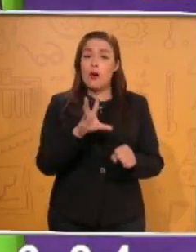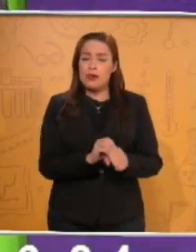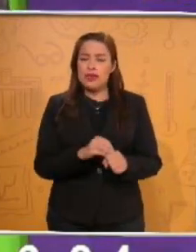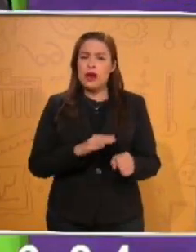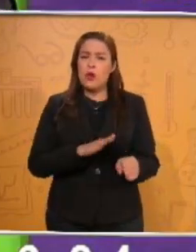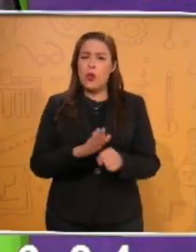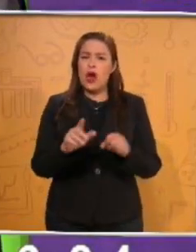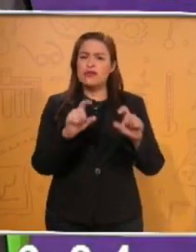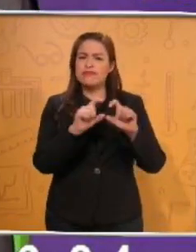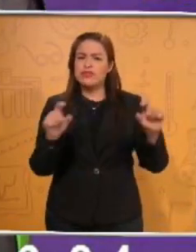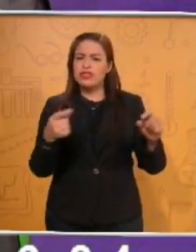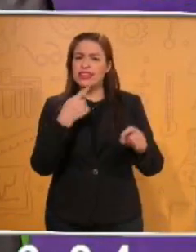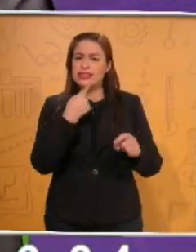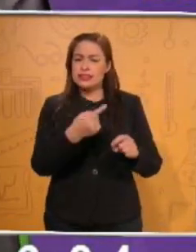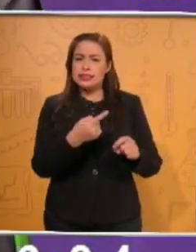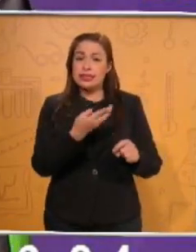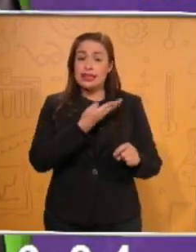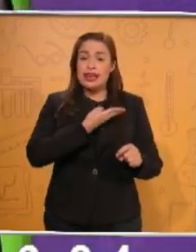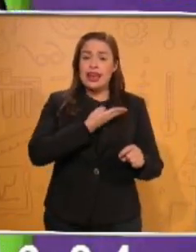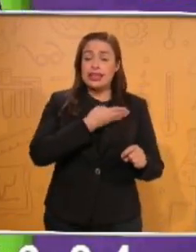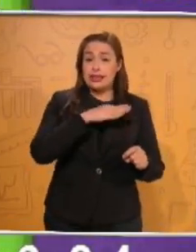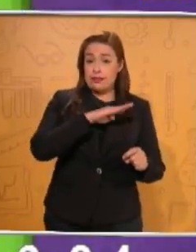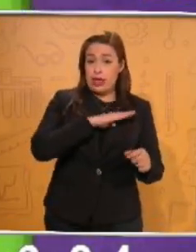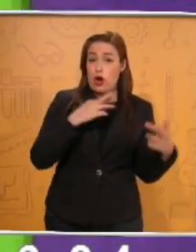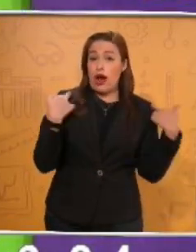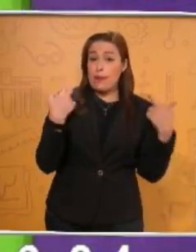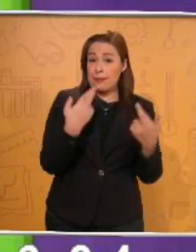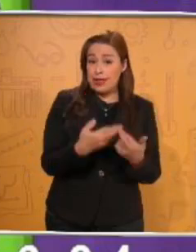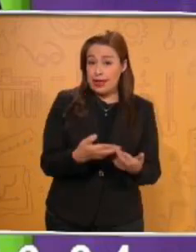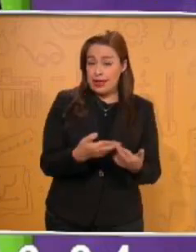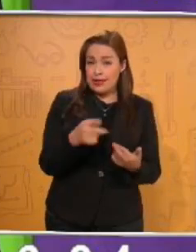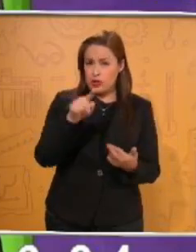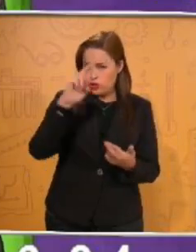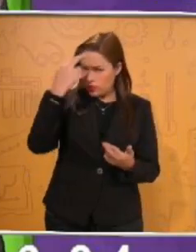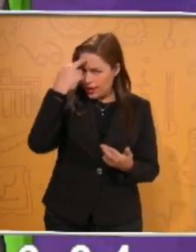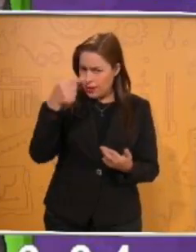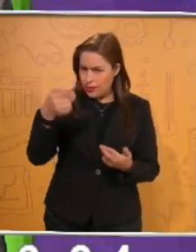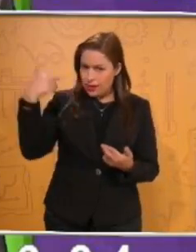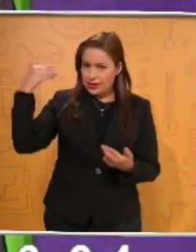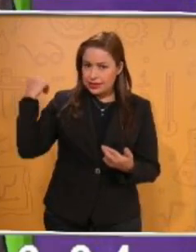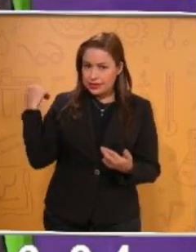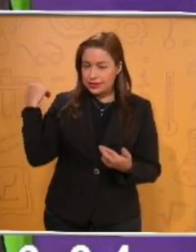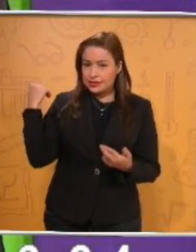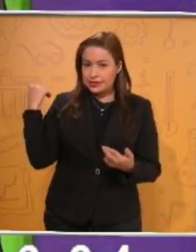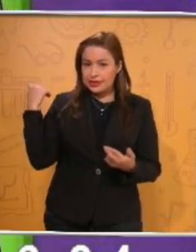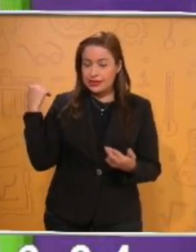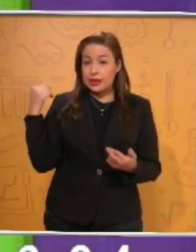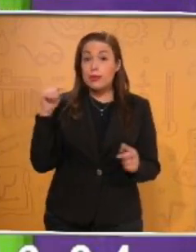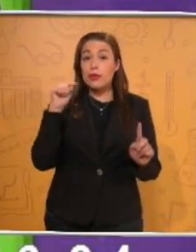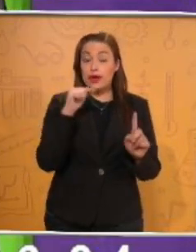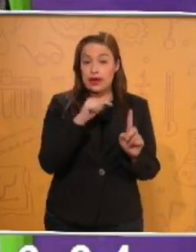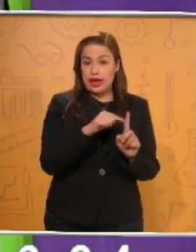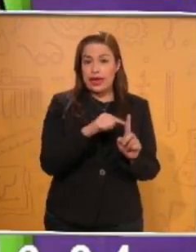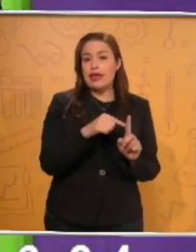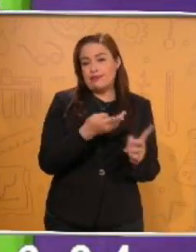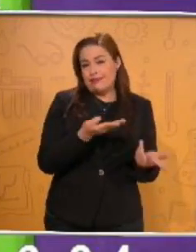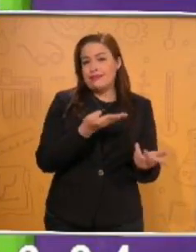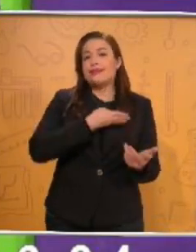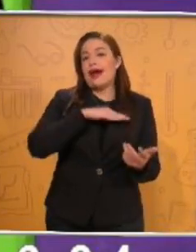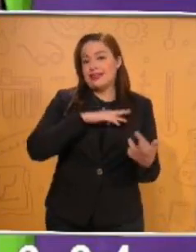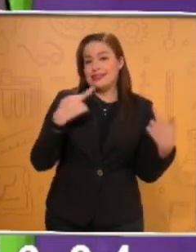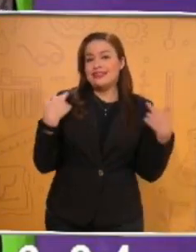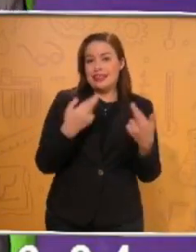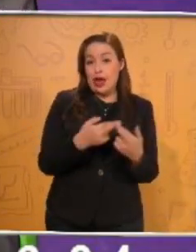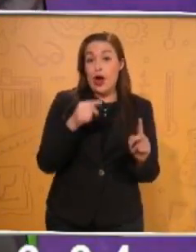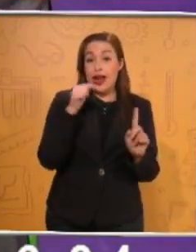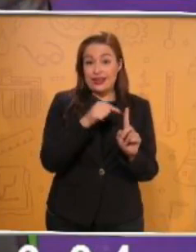expressions. The Spanish teacher that you remember because it is a Spanish teacher. The